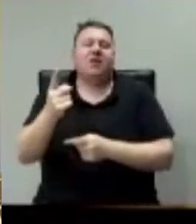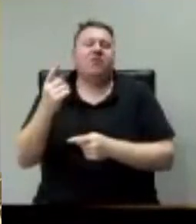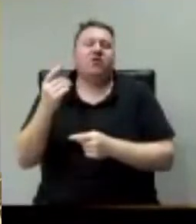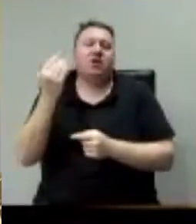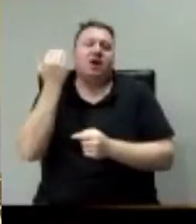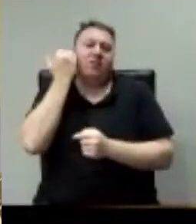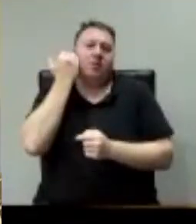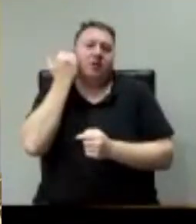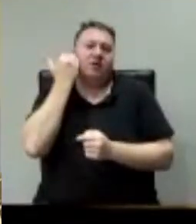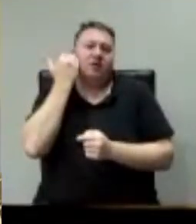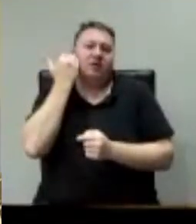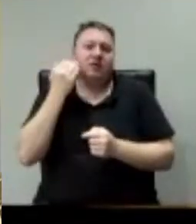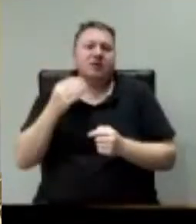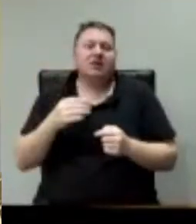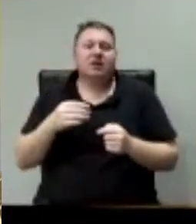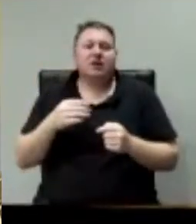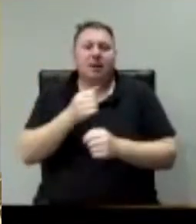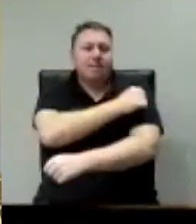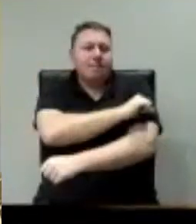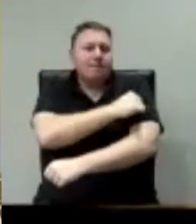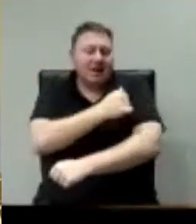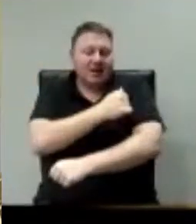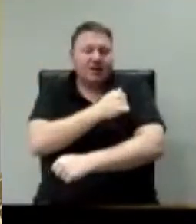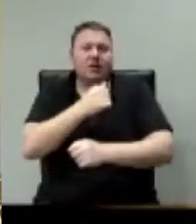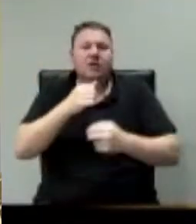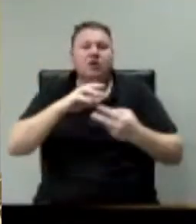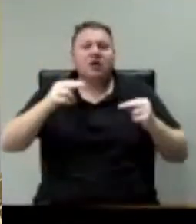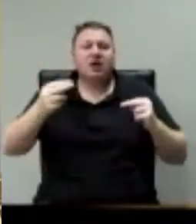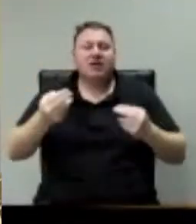to implement medical genetic services and counseling,